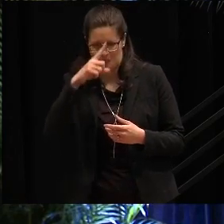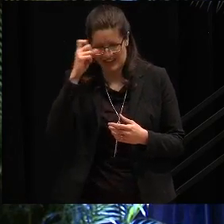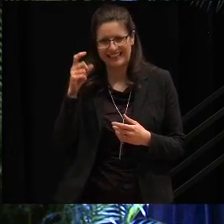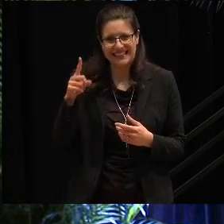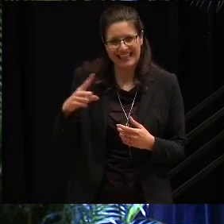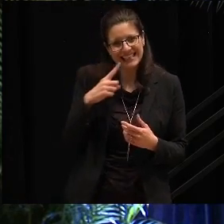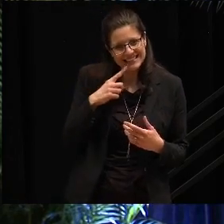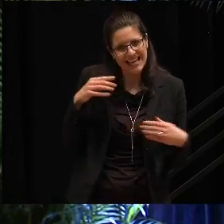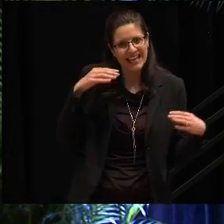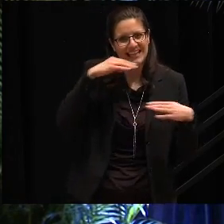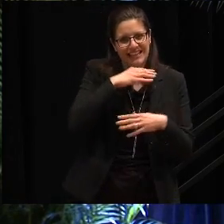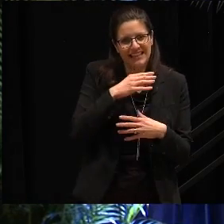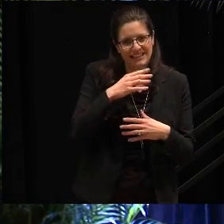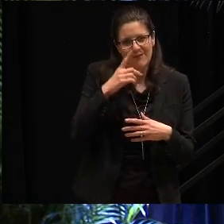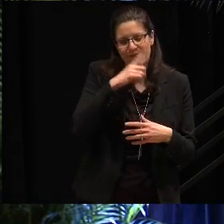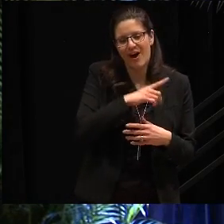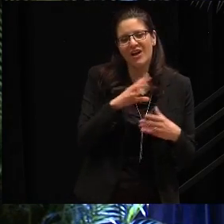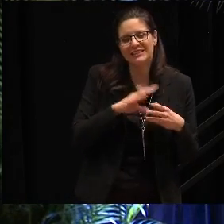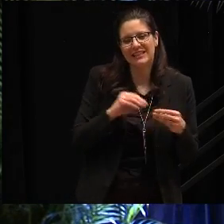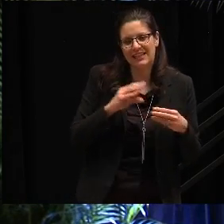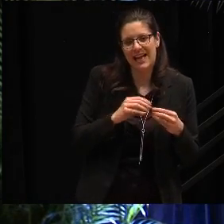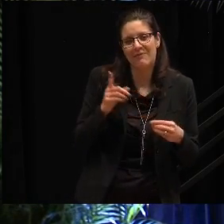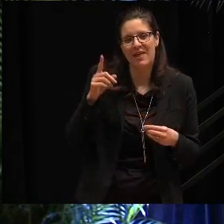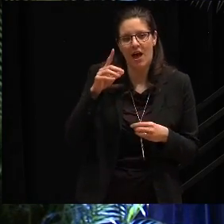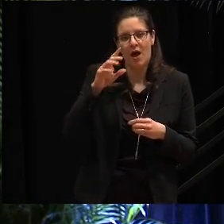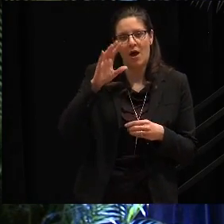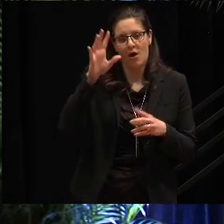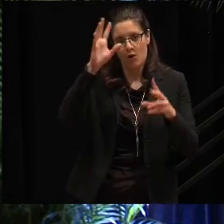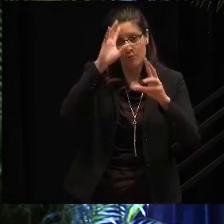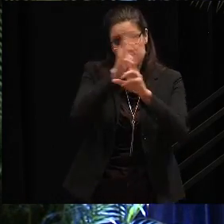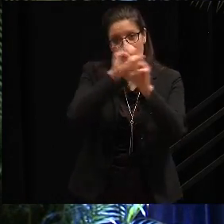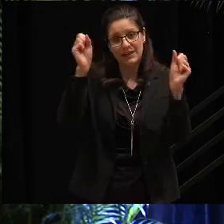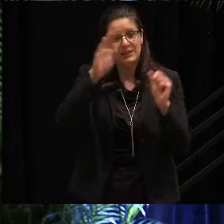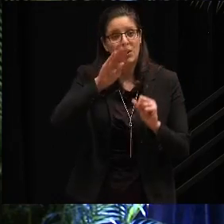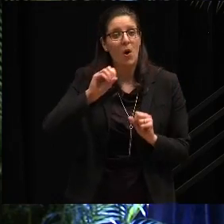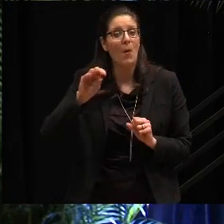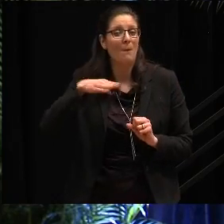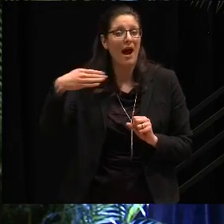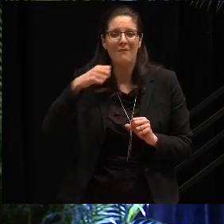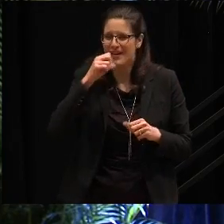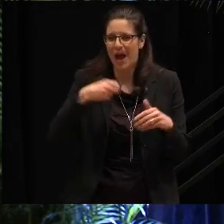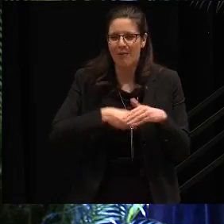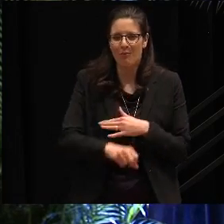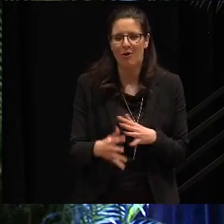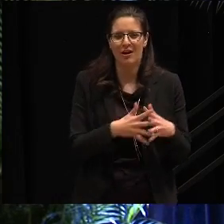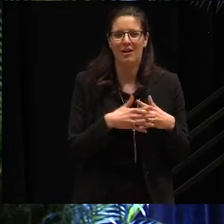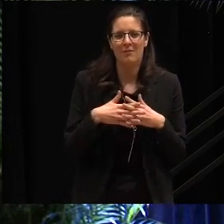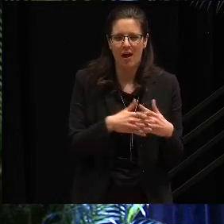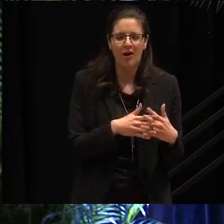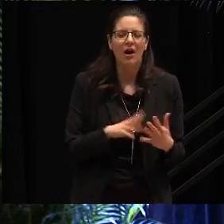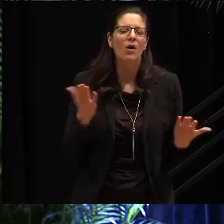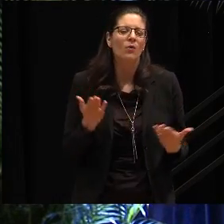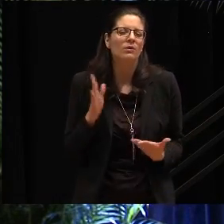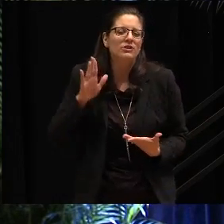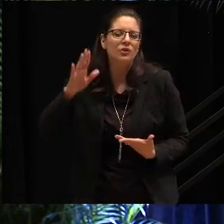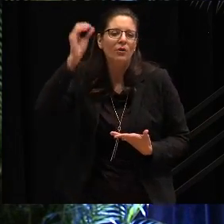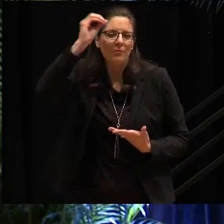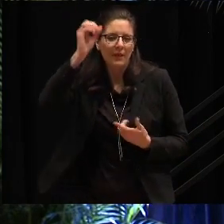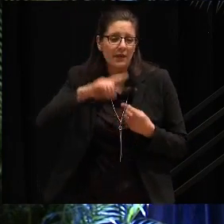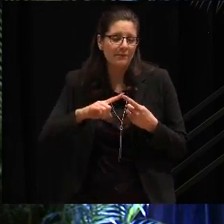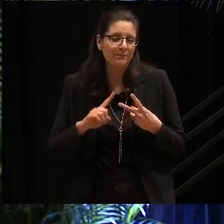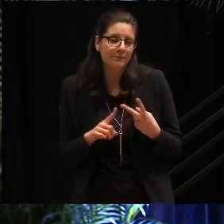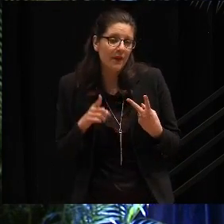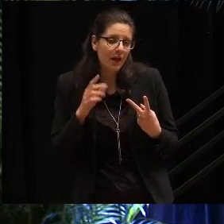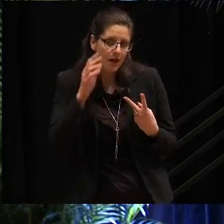false claim that President Obama was not born in the U.S. Give us your take on that. And, do you think that, as